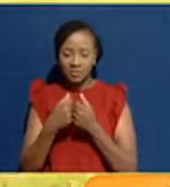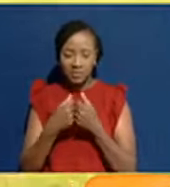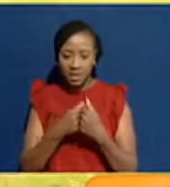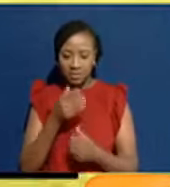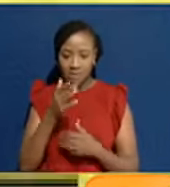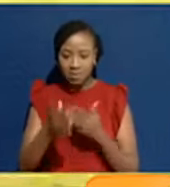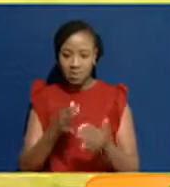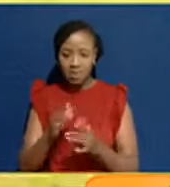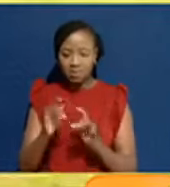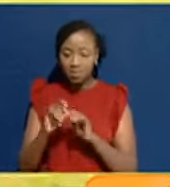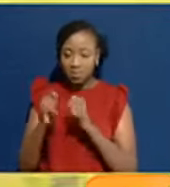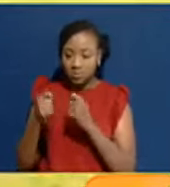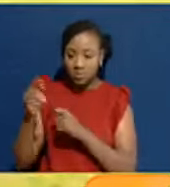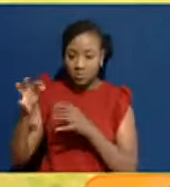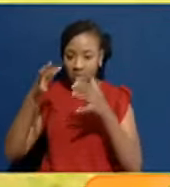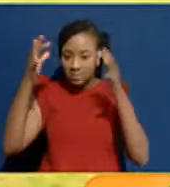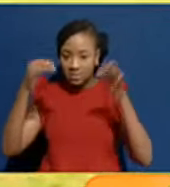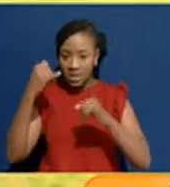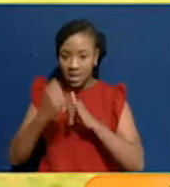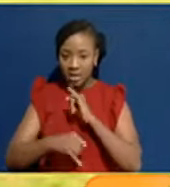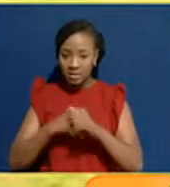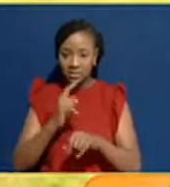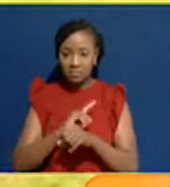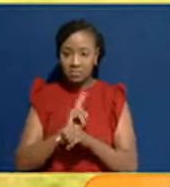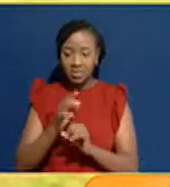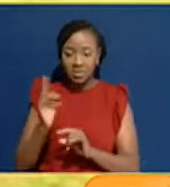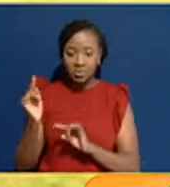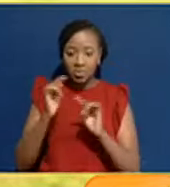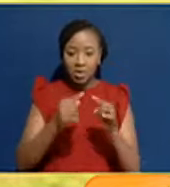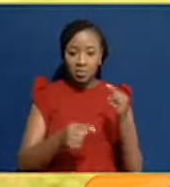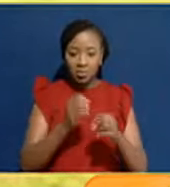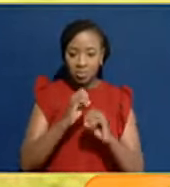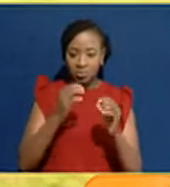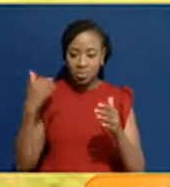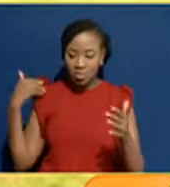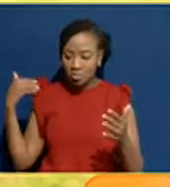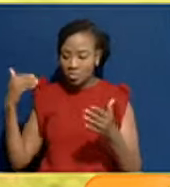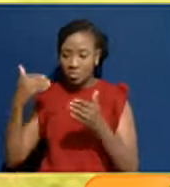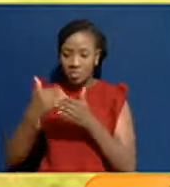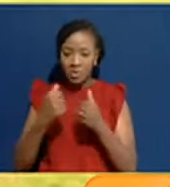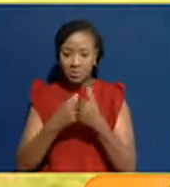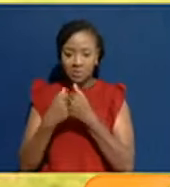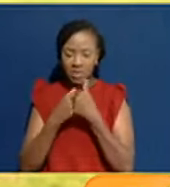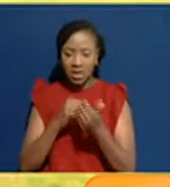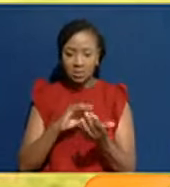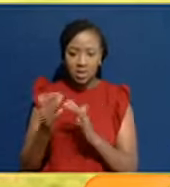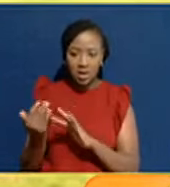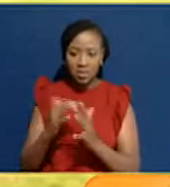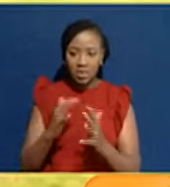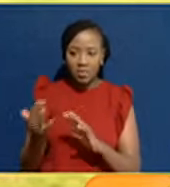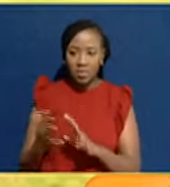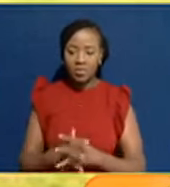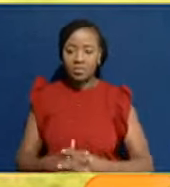last minute wame decide waende game. Labda wajua ni wamepitia wapi ili wakose kuja